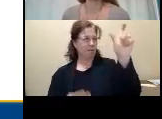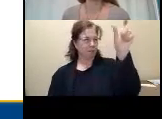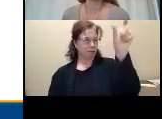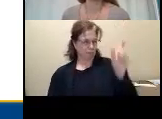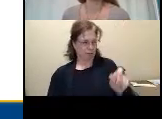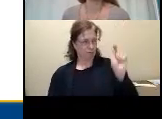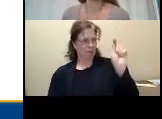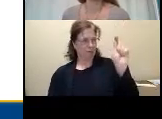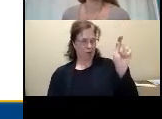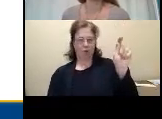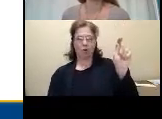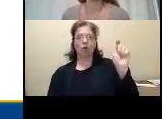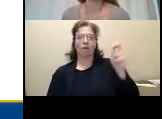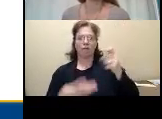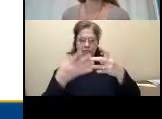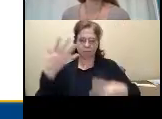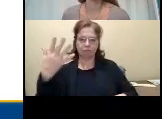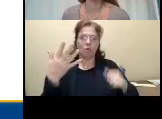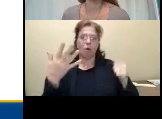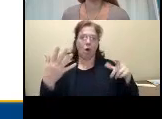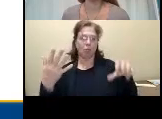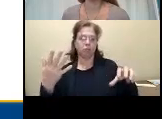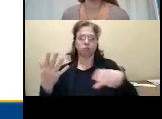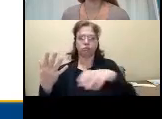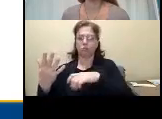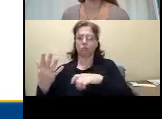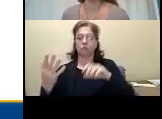our sites within a map.